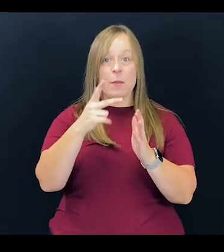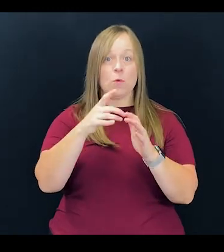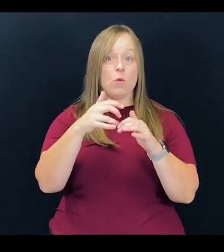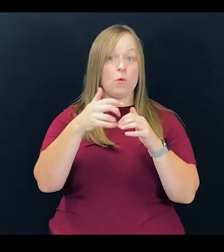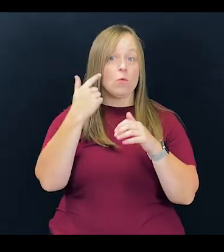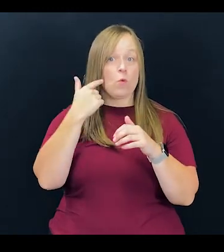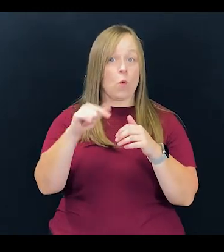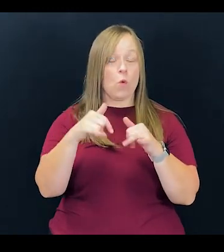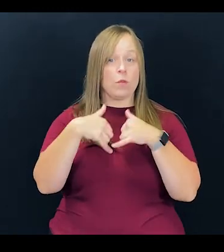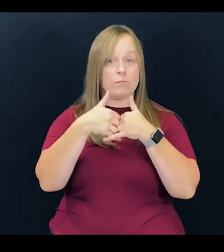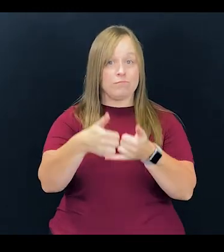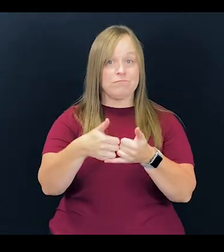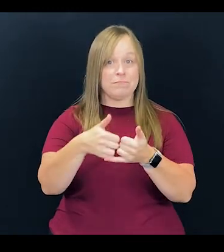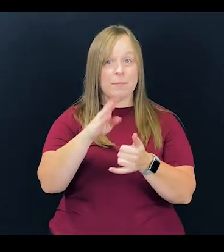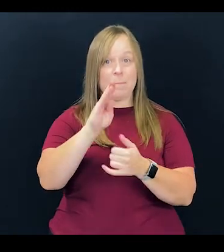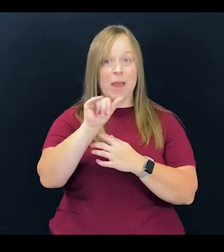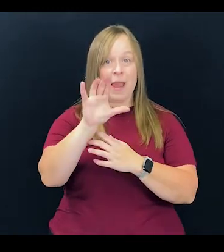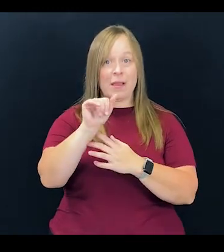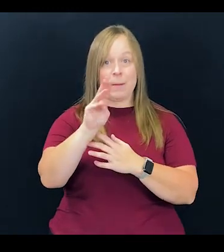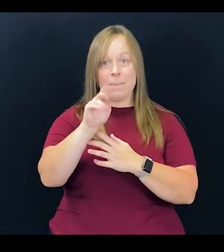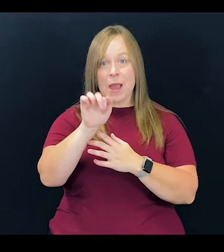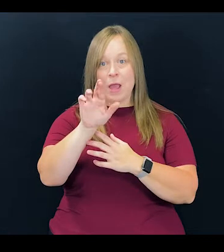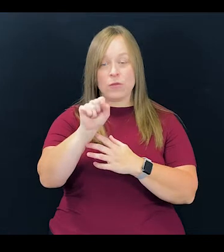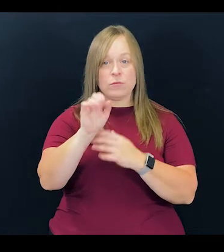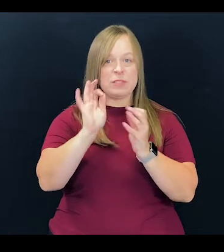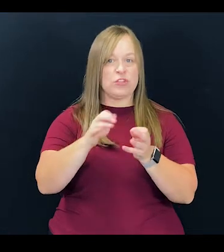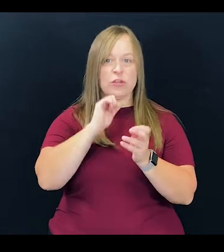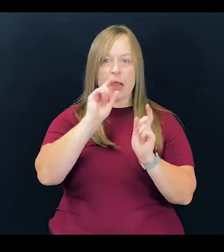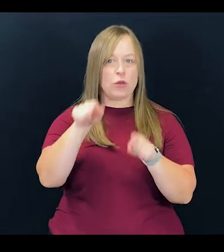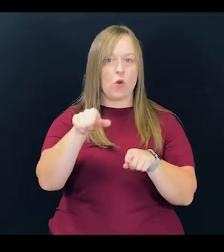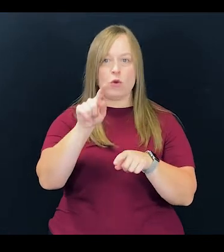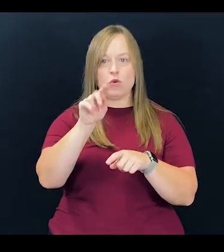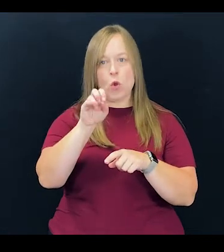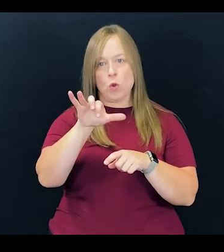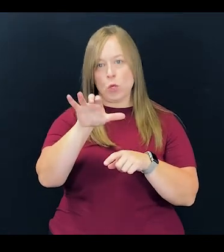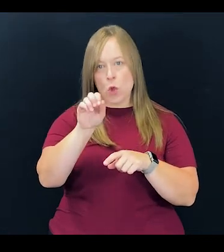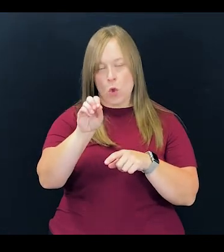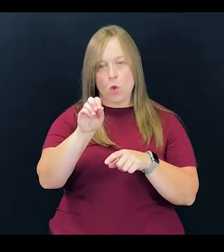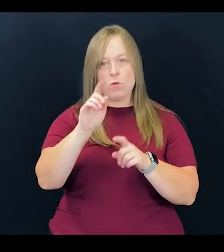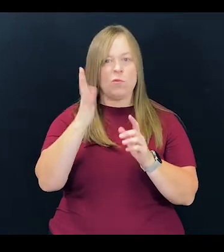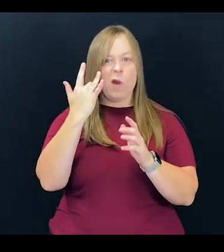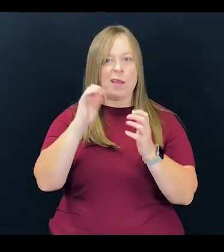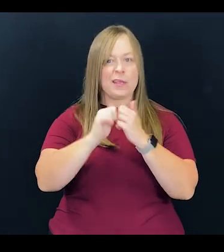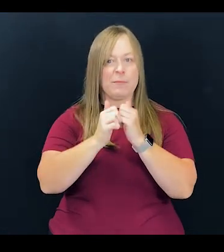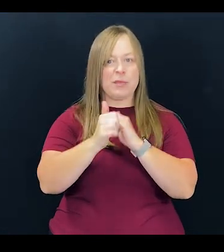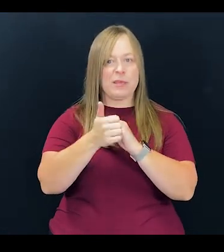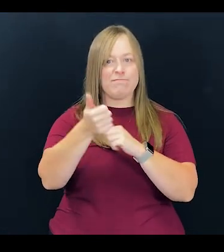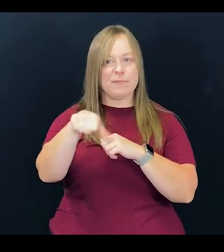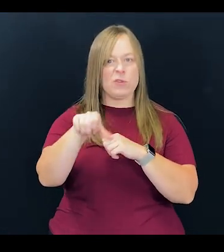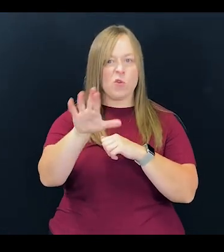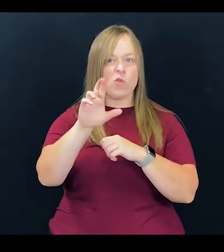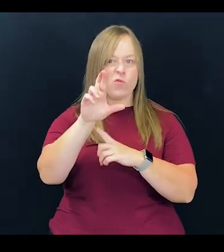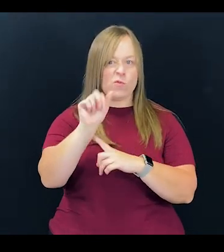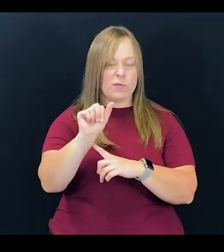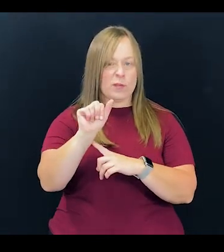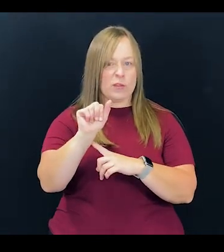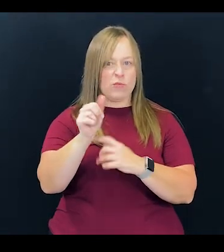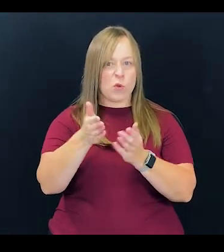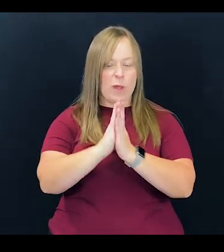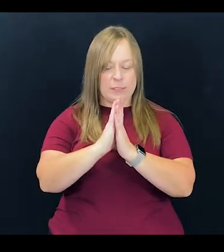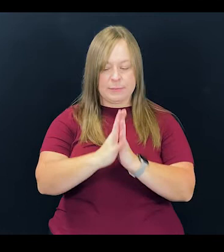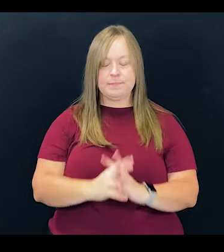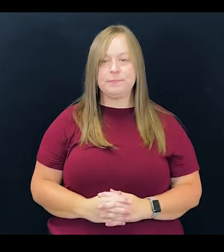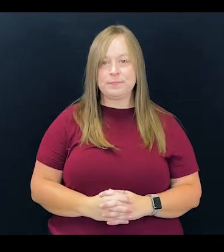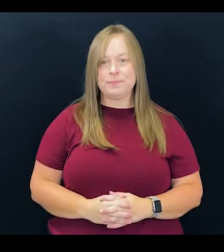concerning three-time gold medalist winner Becca Meyers and her decision not to go to Tokyo to compete due to the denial of